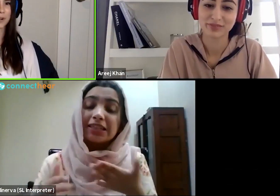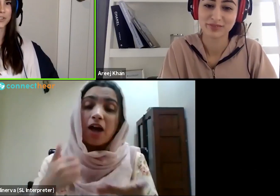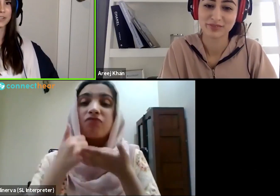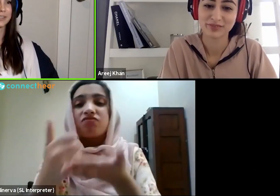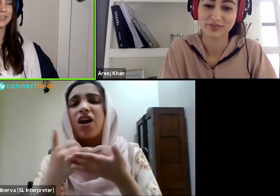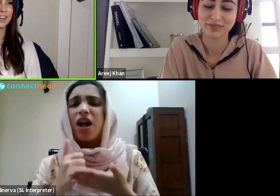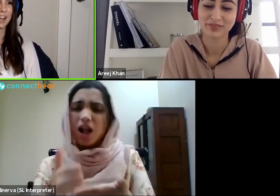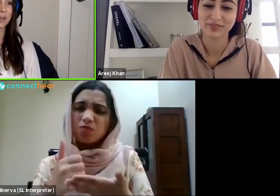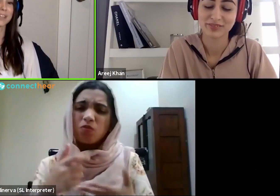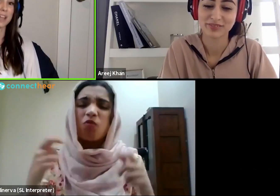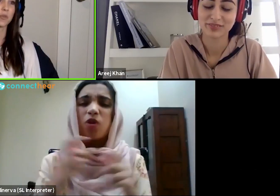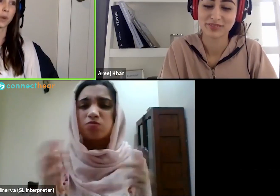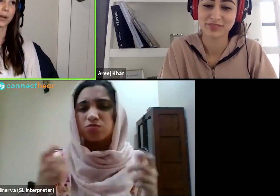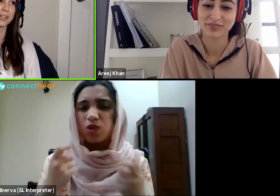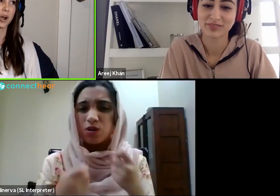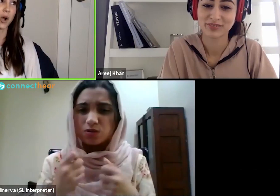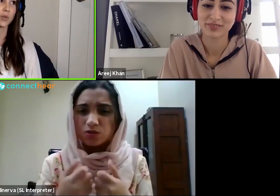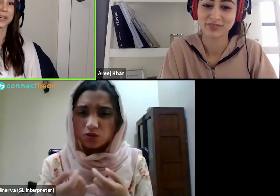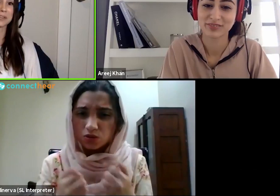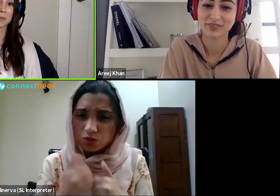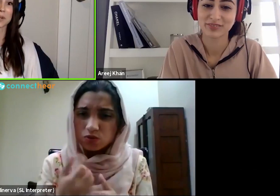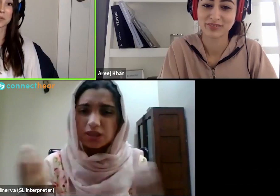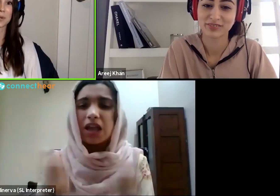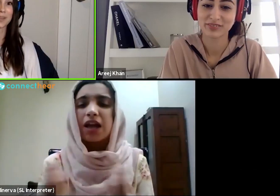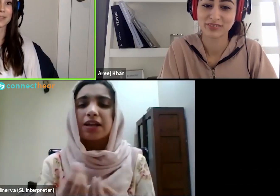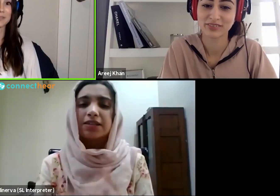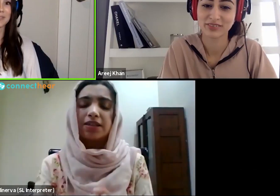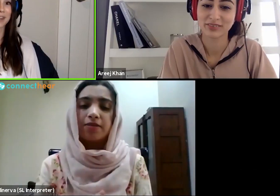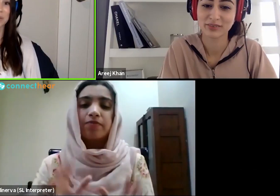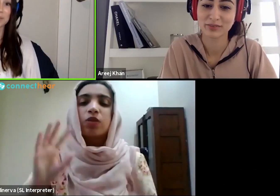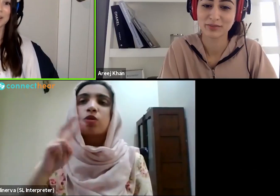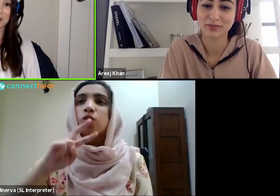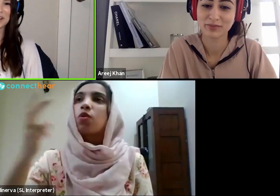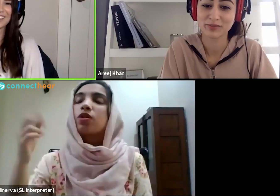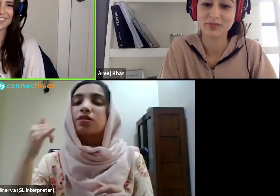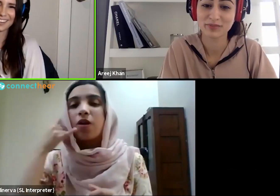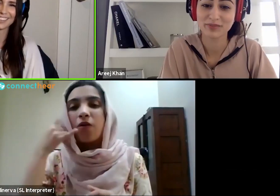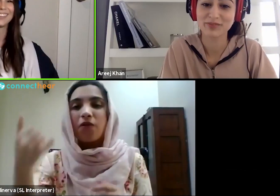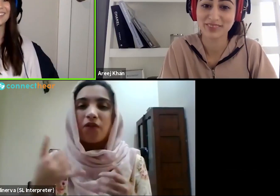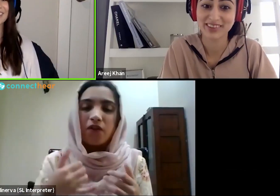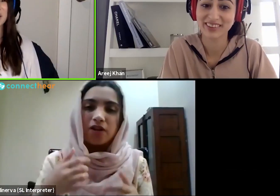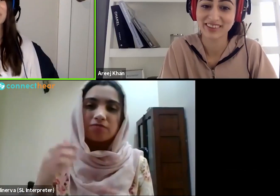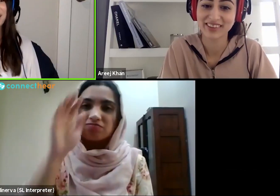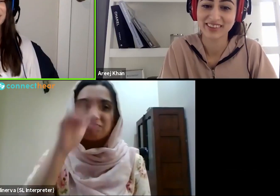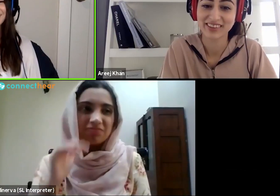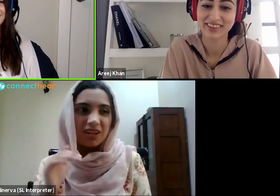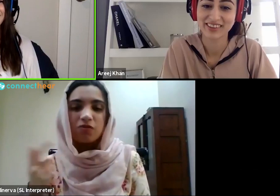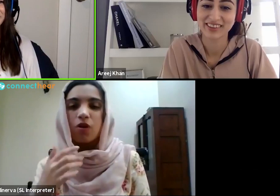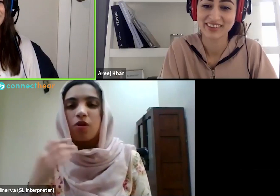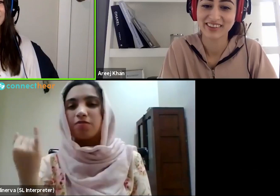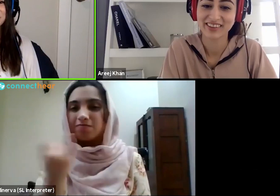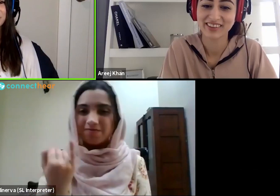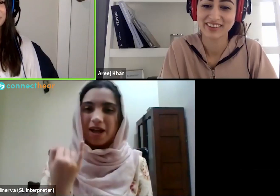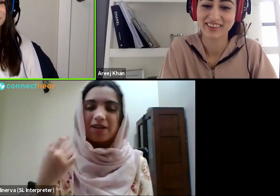call that person. And he's done it before where he's called me from another room and then I don't respond at all. he has to come find me.